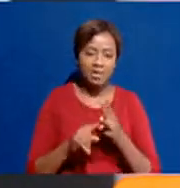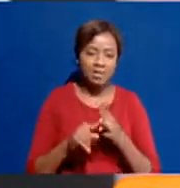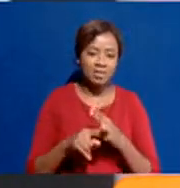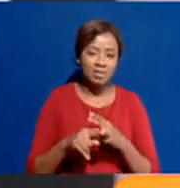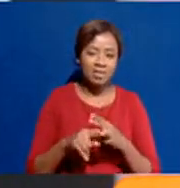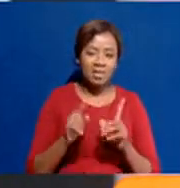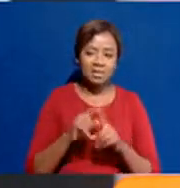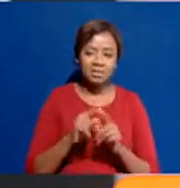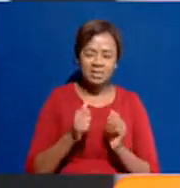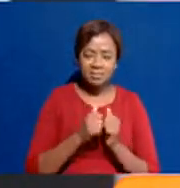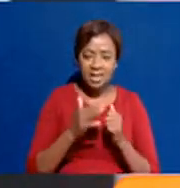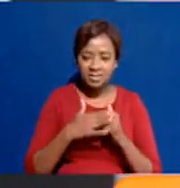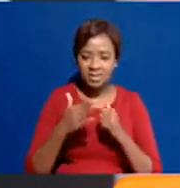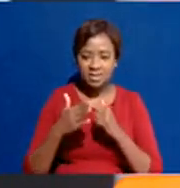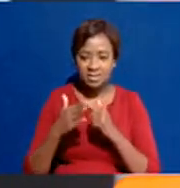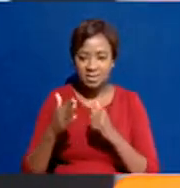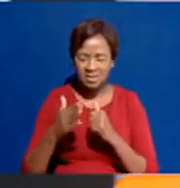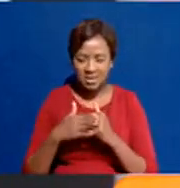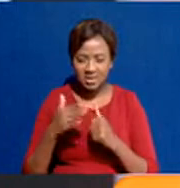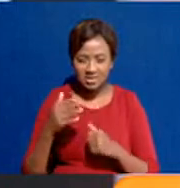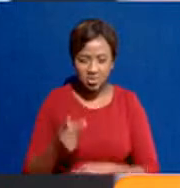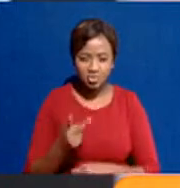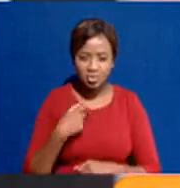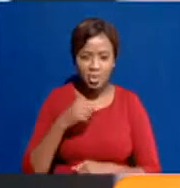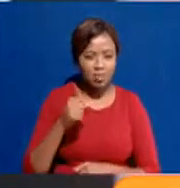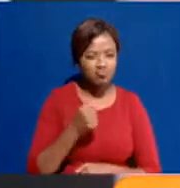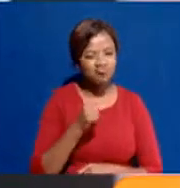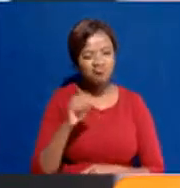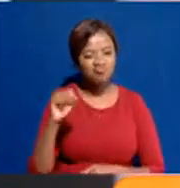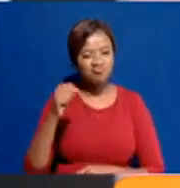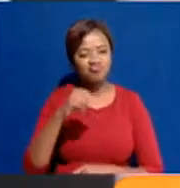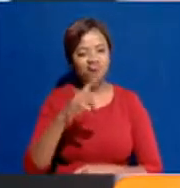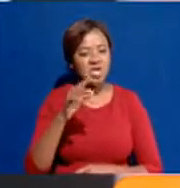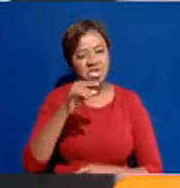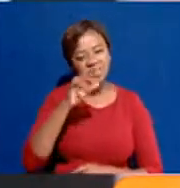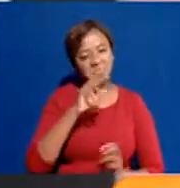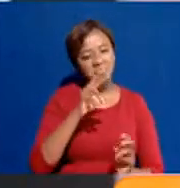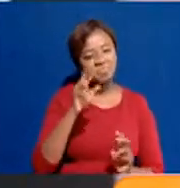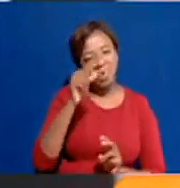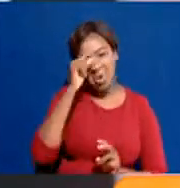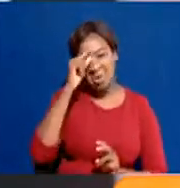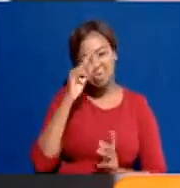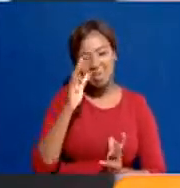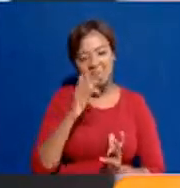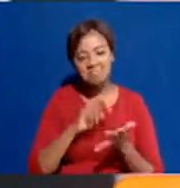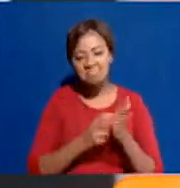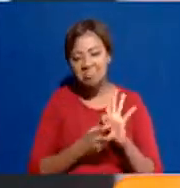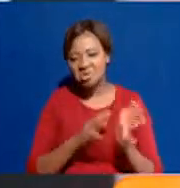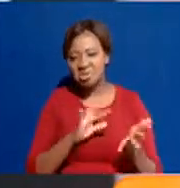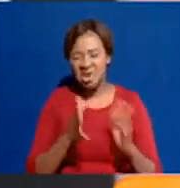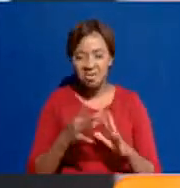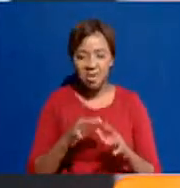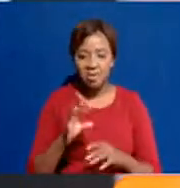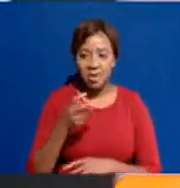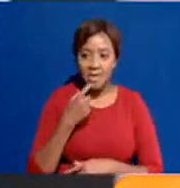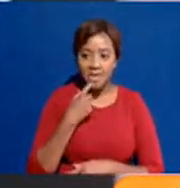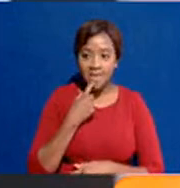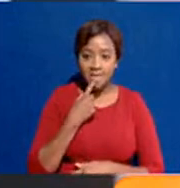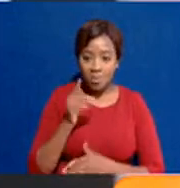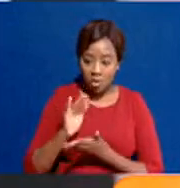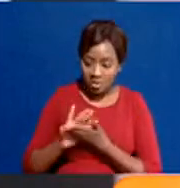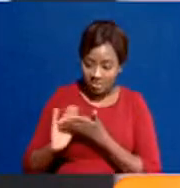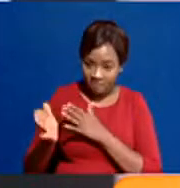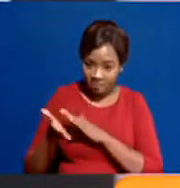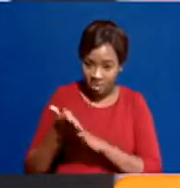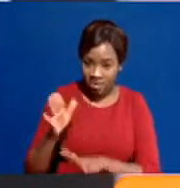even used to inspect government projects together. They used to address rallies together. President Moi forgave Raila Odinga